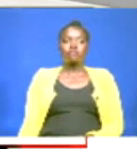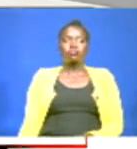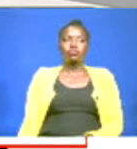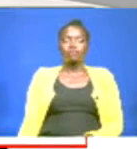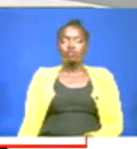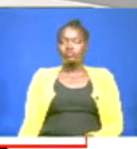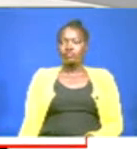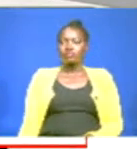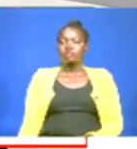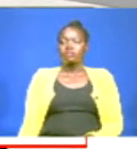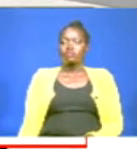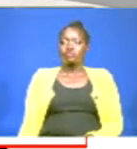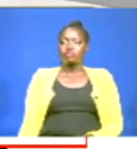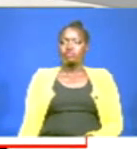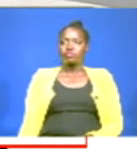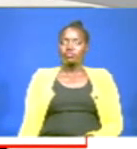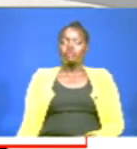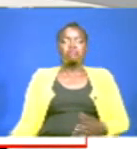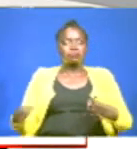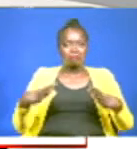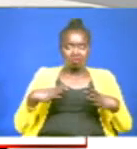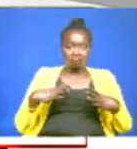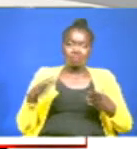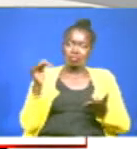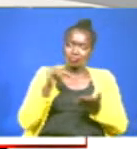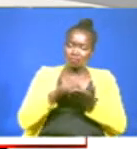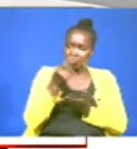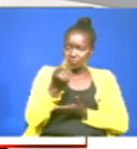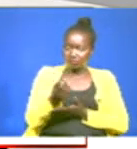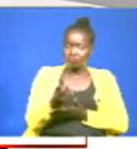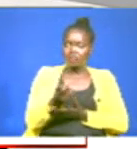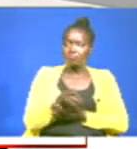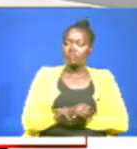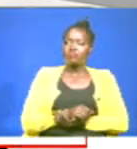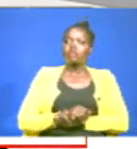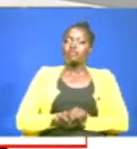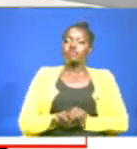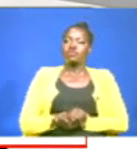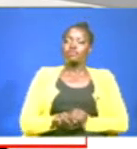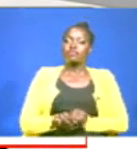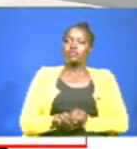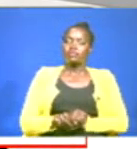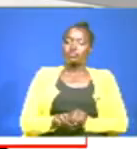segment, we take our second break right here on KBC Prime.